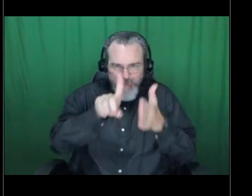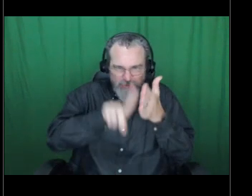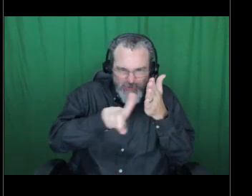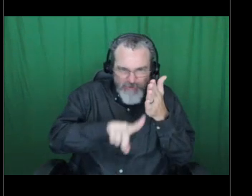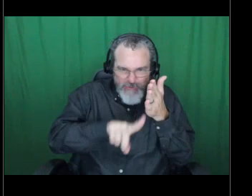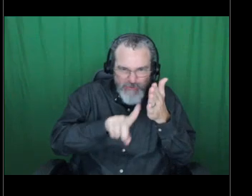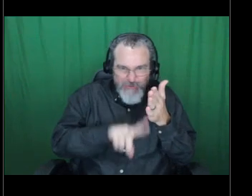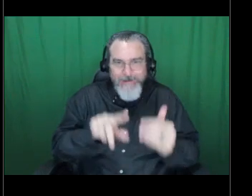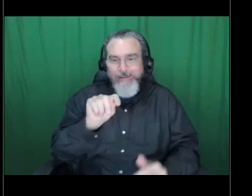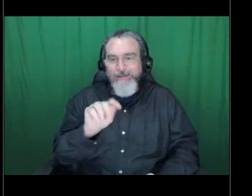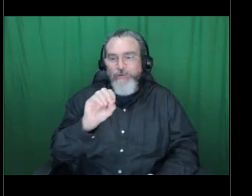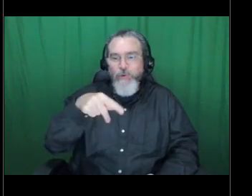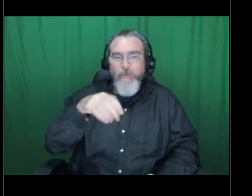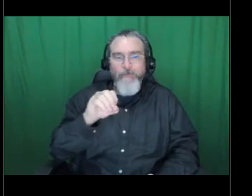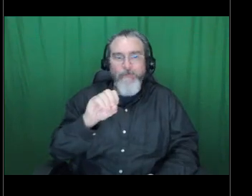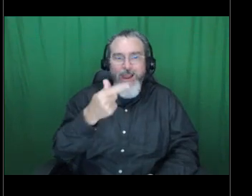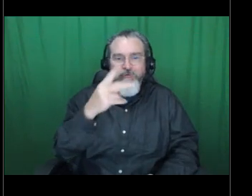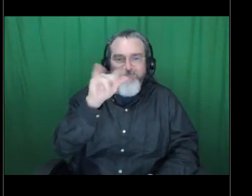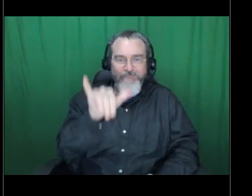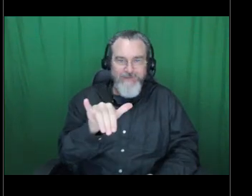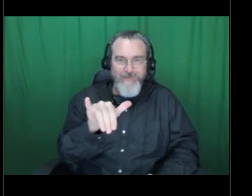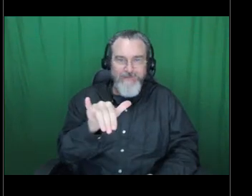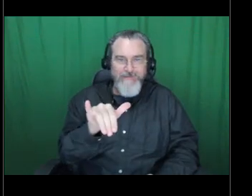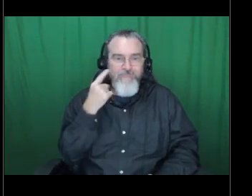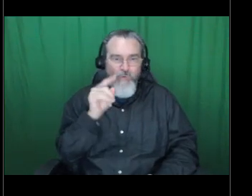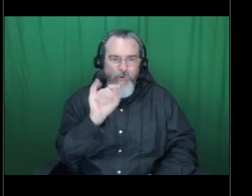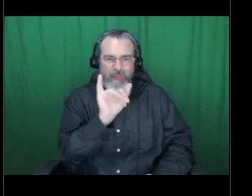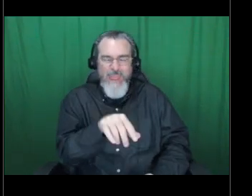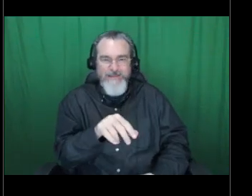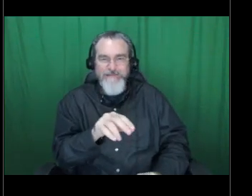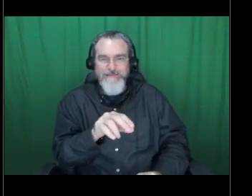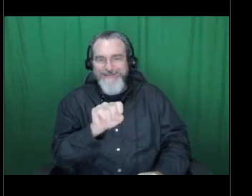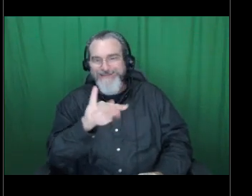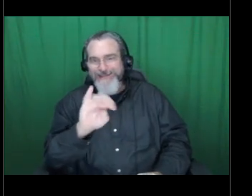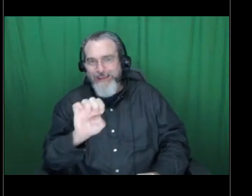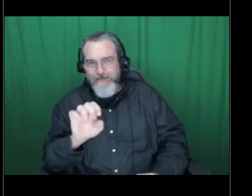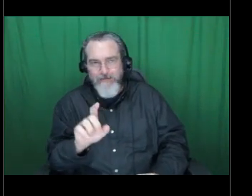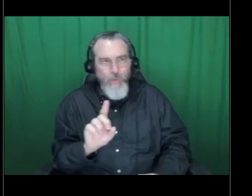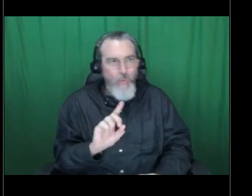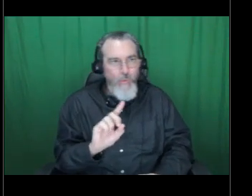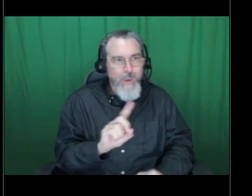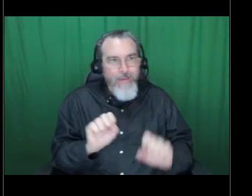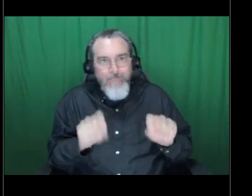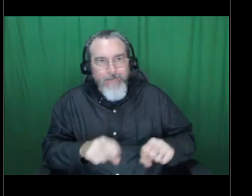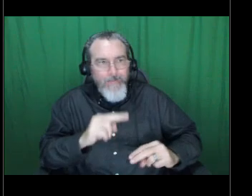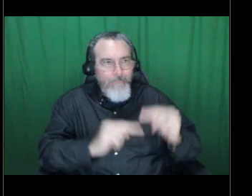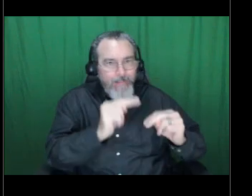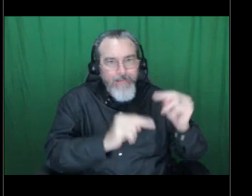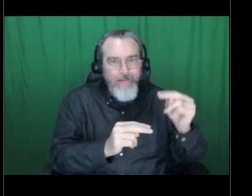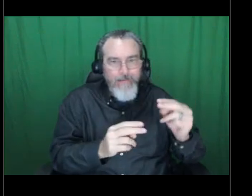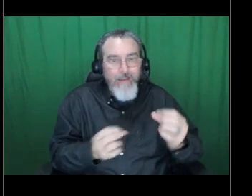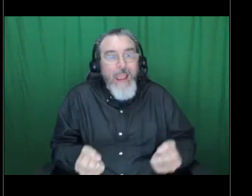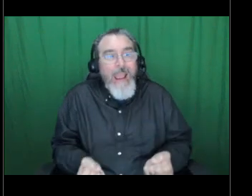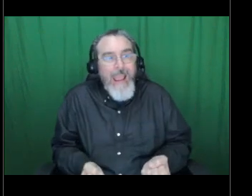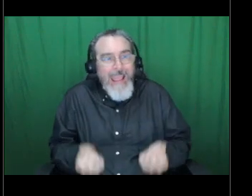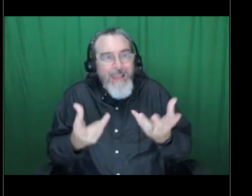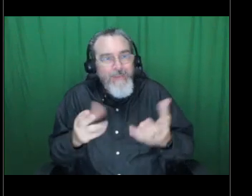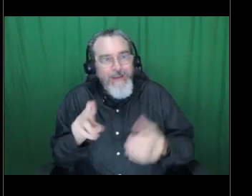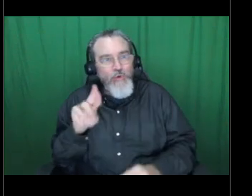topography of a site and determines the buildable area and the number of accessible